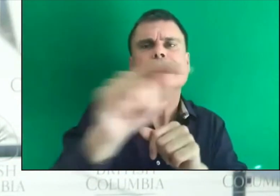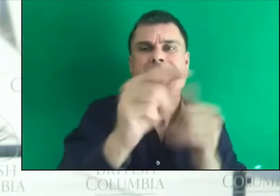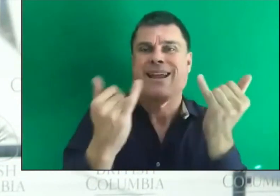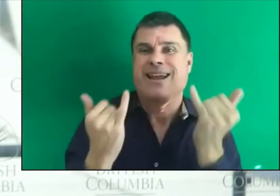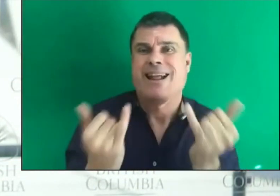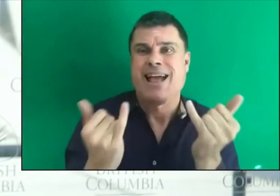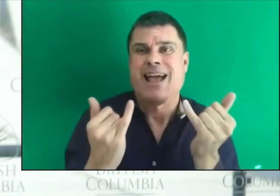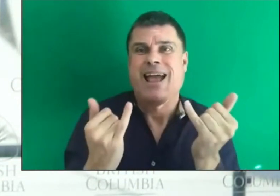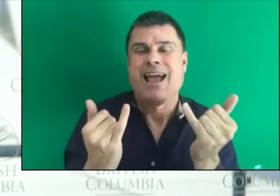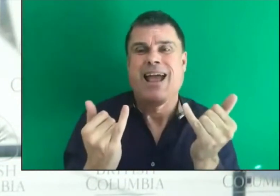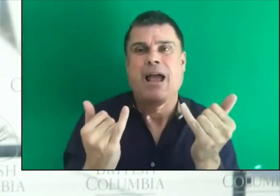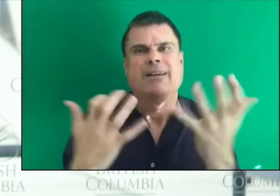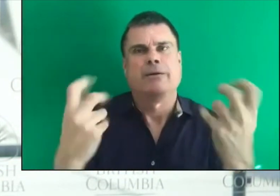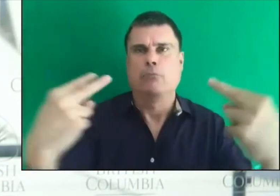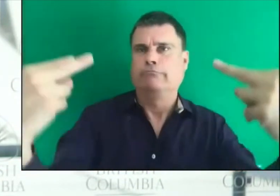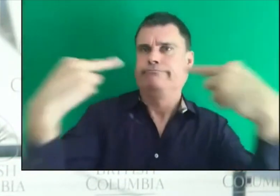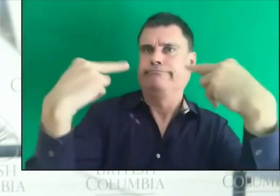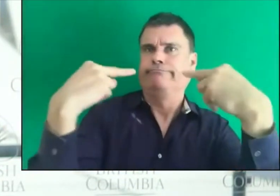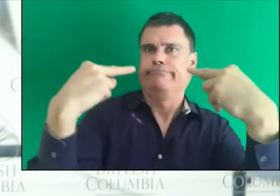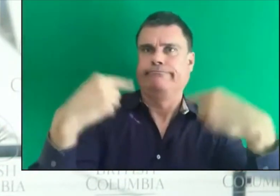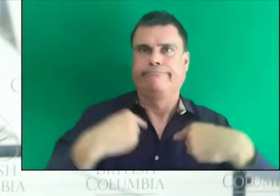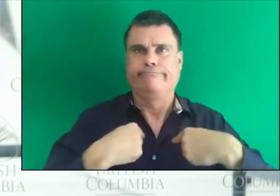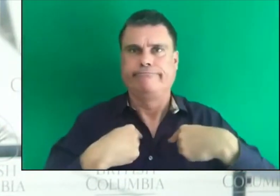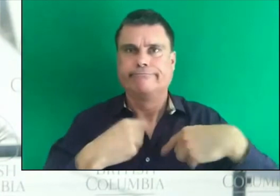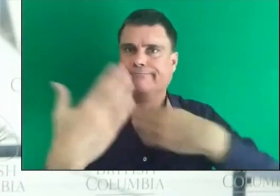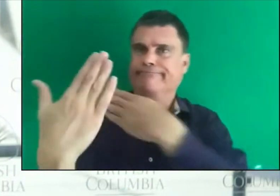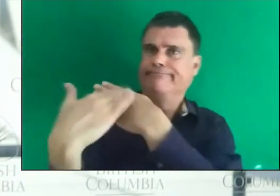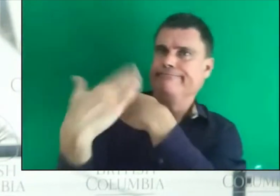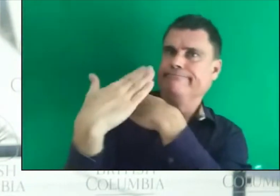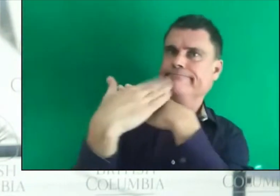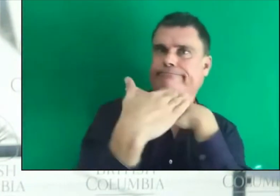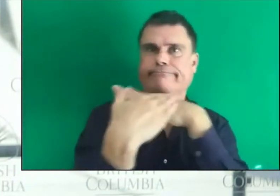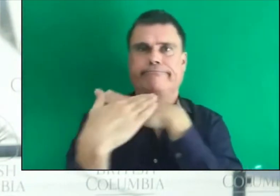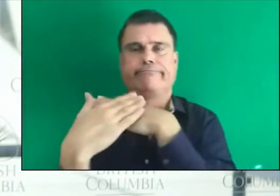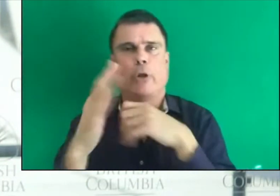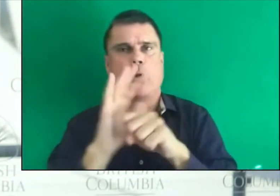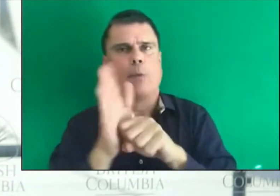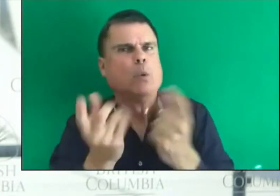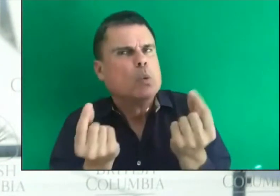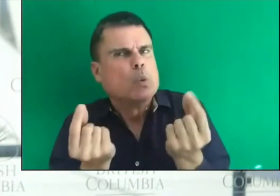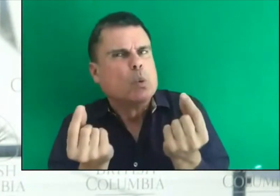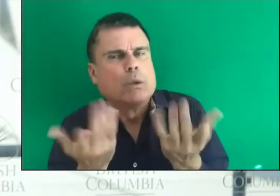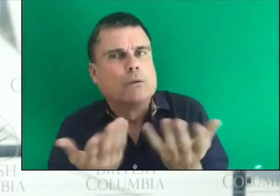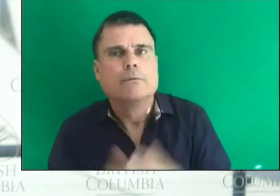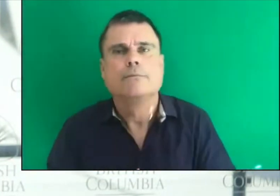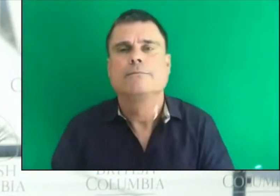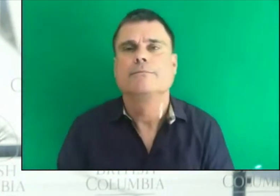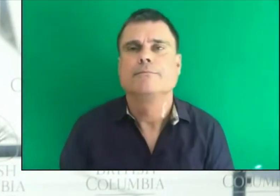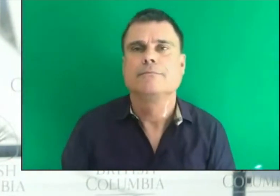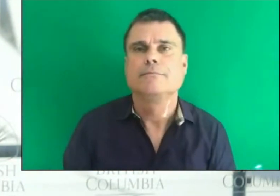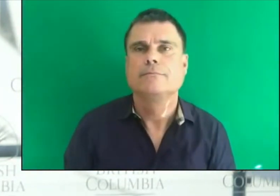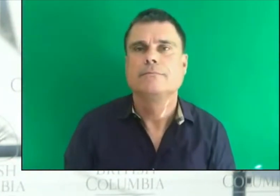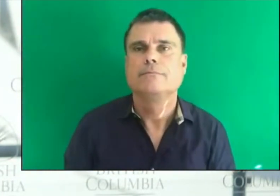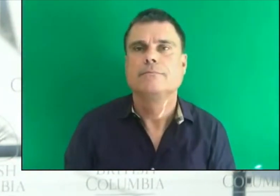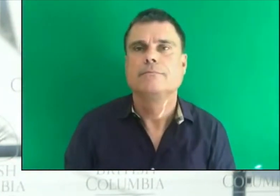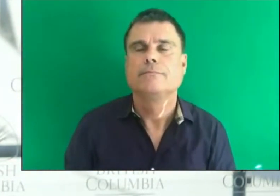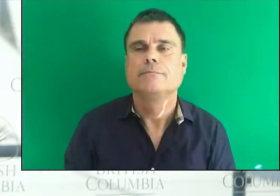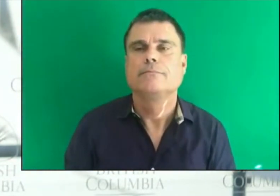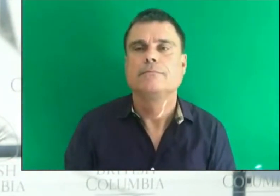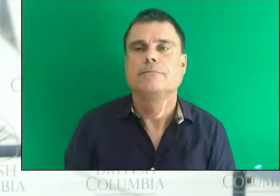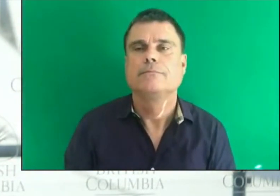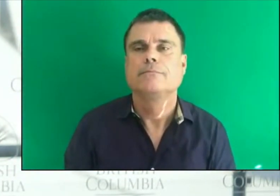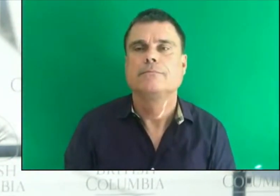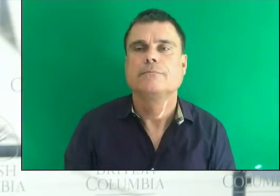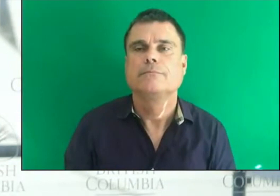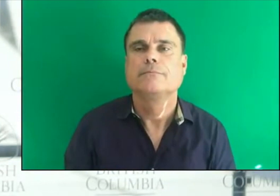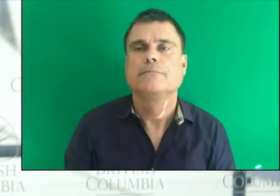by public health has been continually and rapidly increasing. And I know that there have been some jurisdictions that have stopped contact